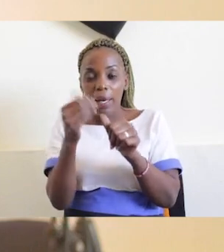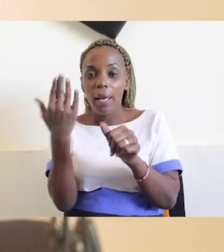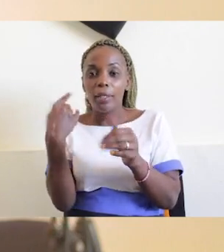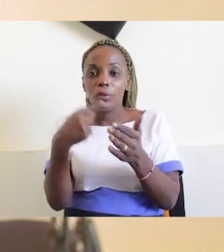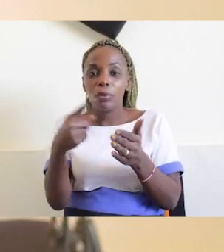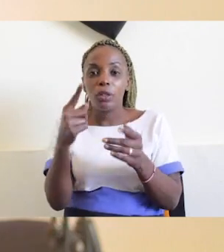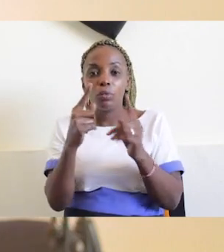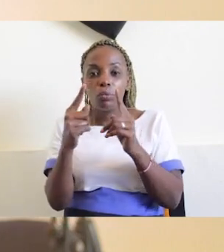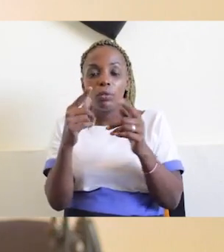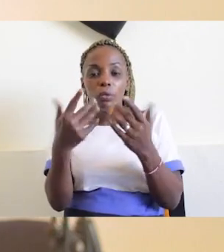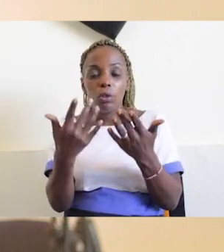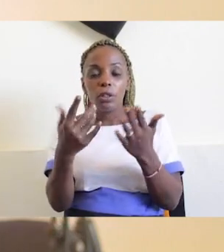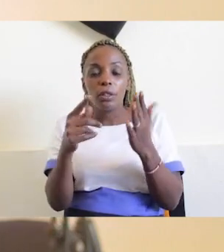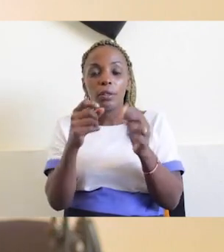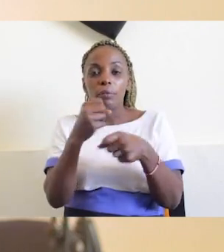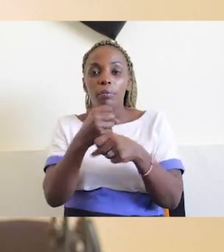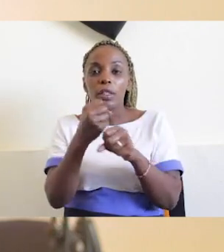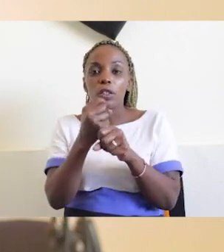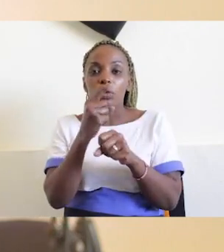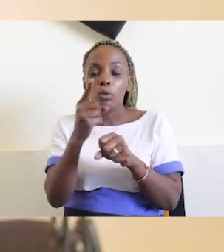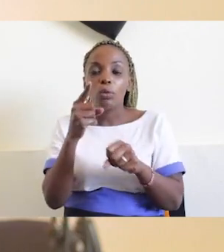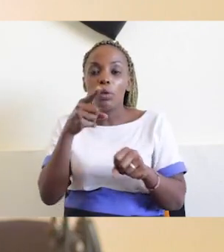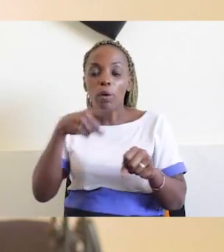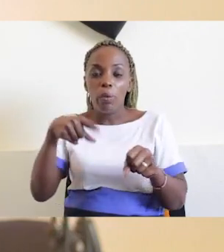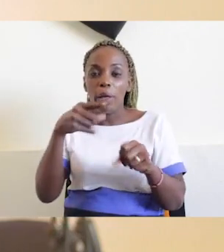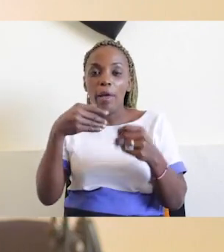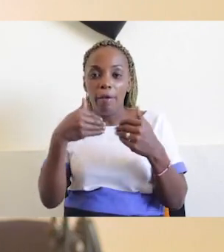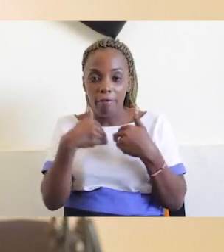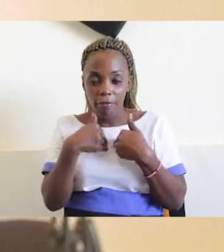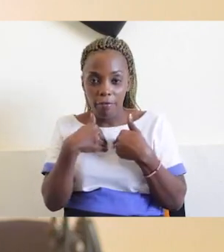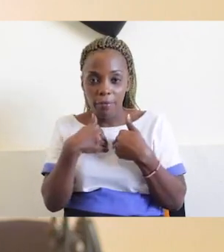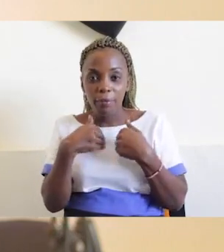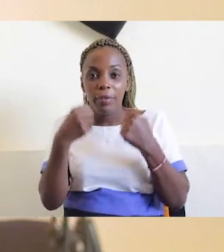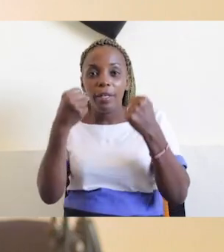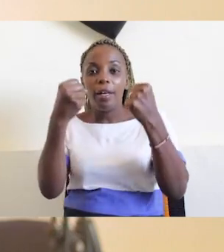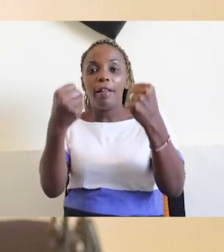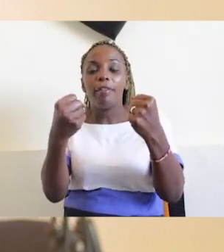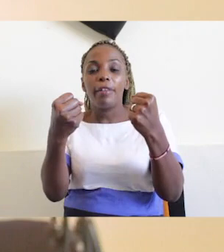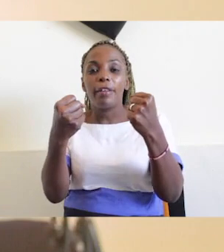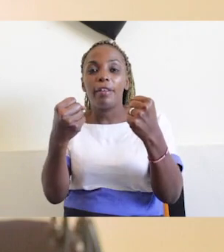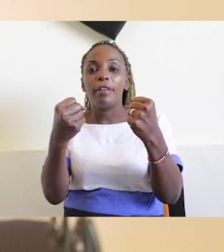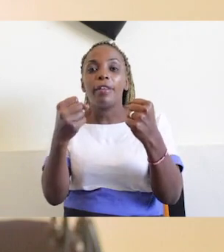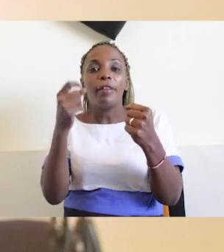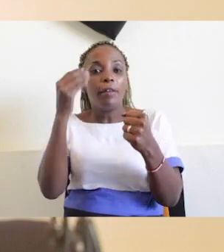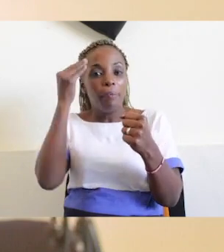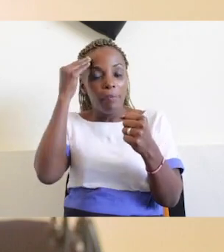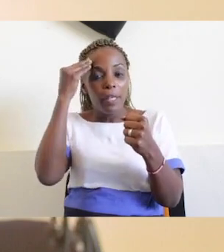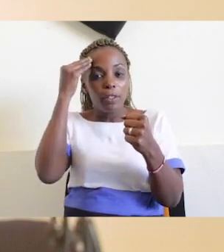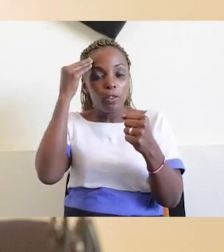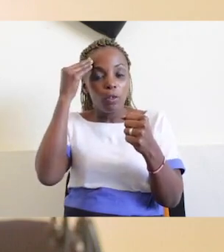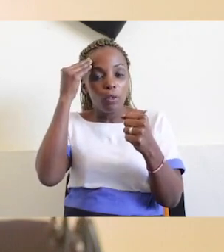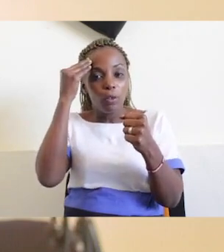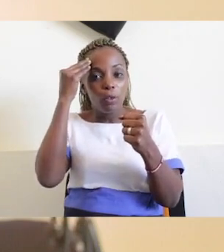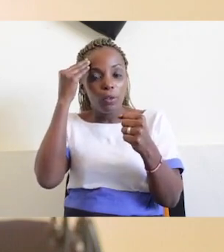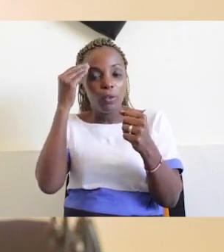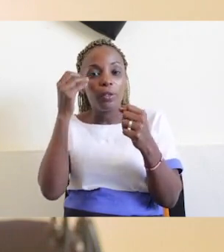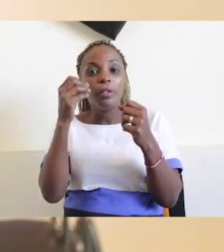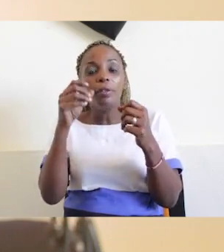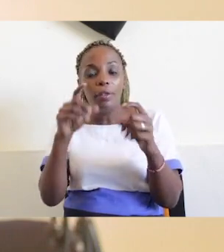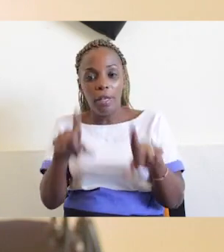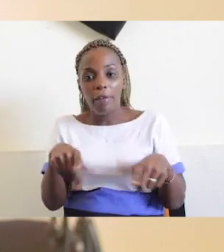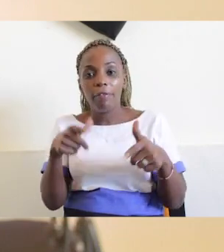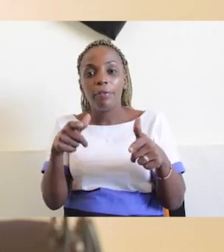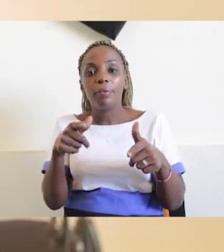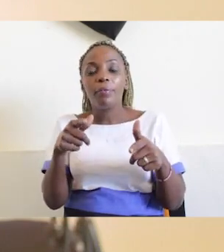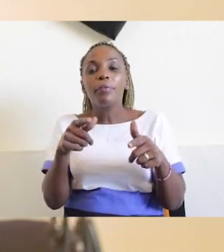simply talking about ensuring that we have a healthy mental state. It